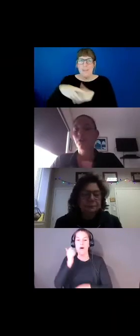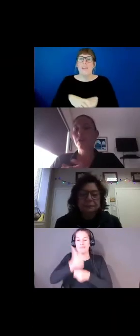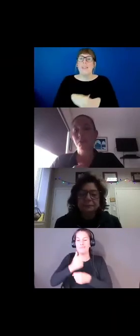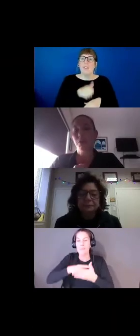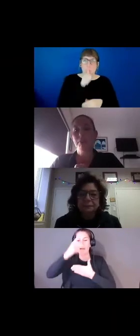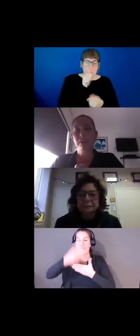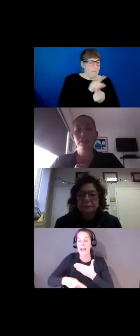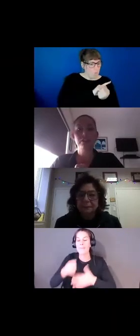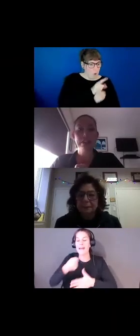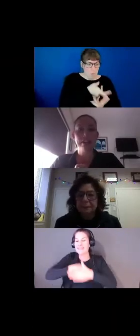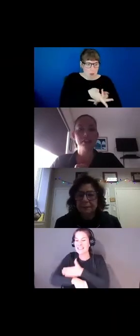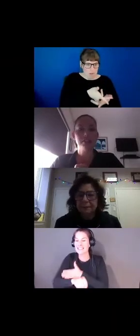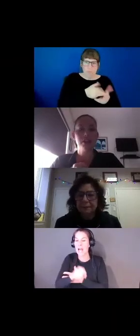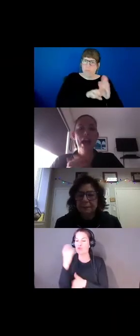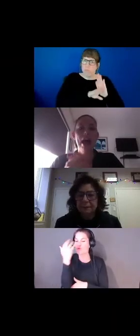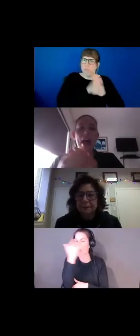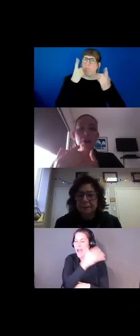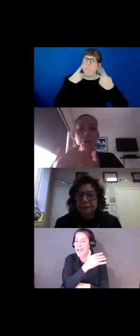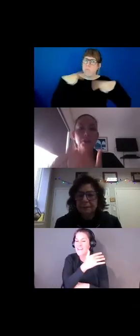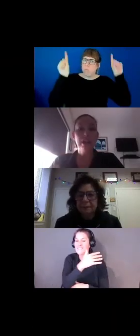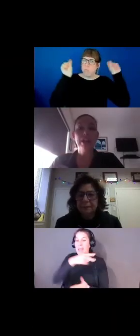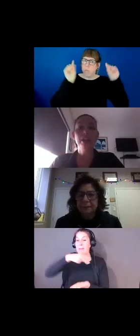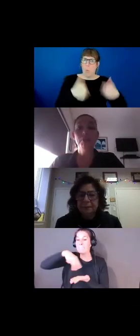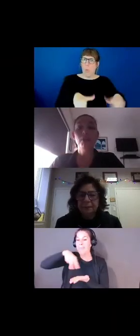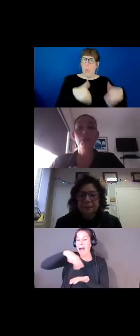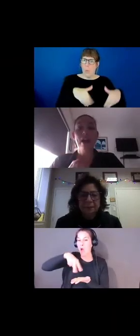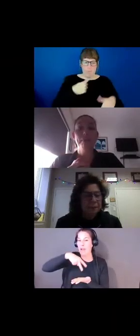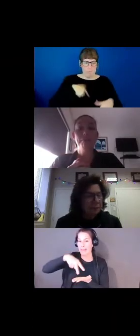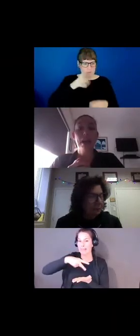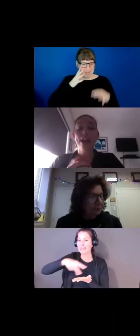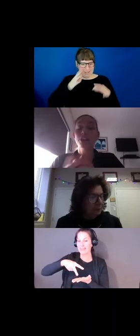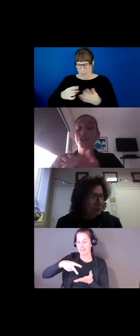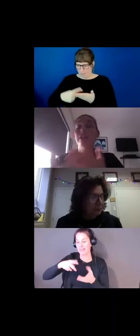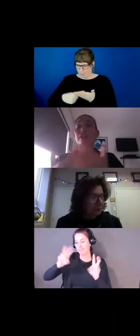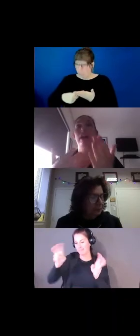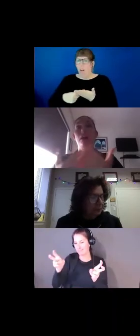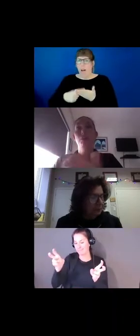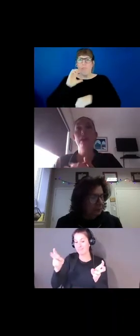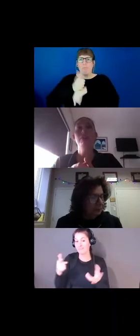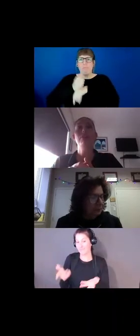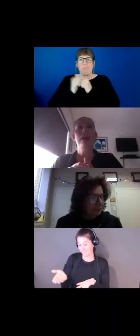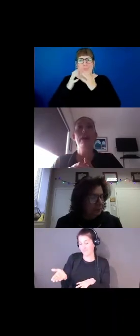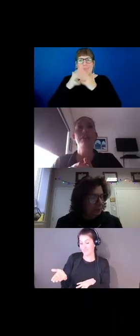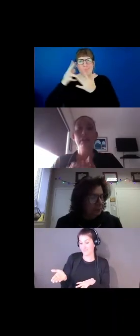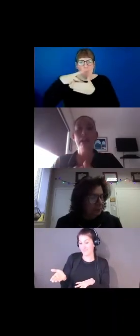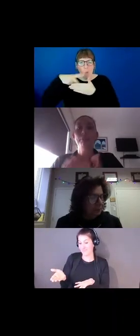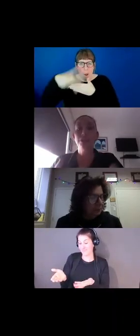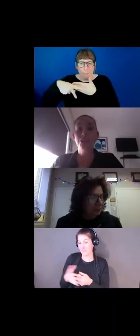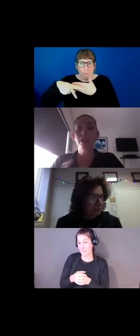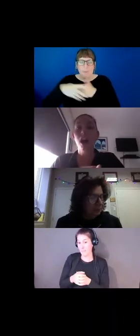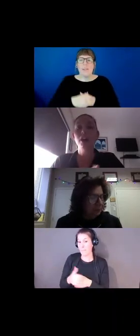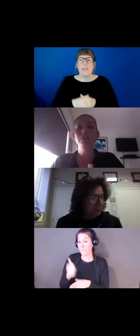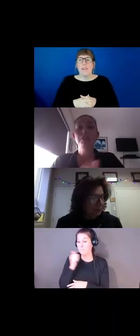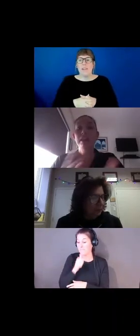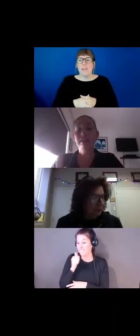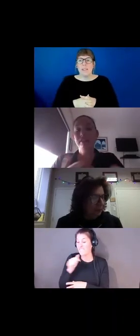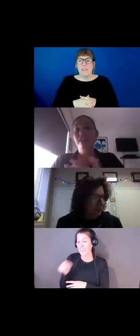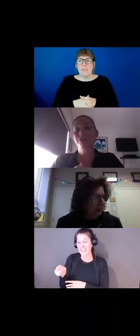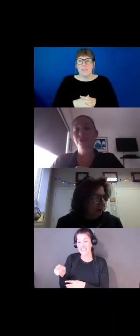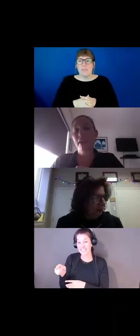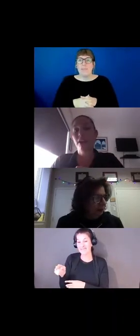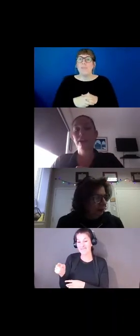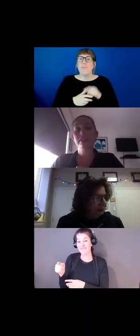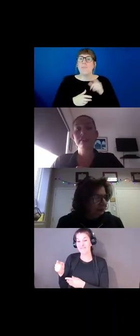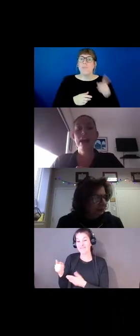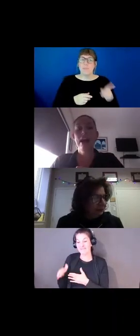lessons for this one particular dancer, we created a program actually with the collaboration of this